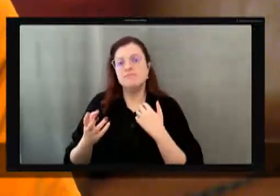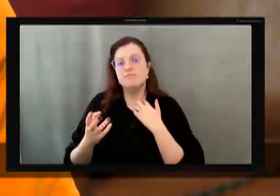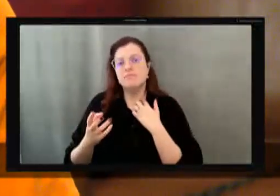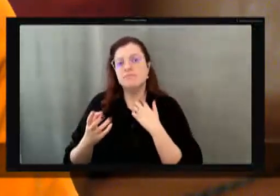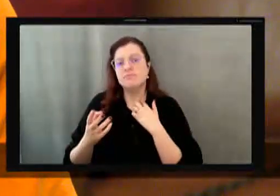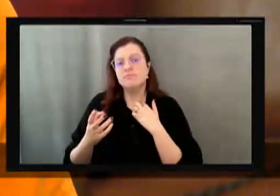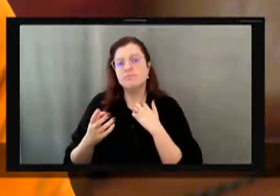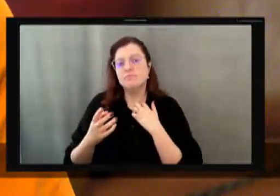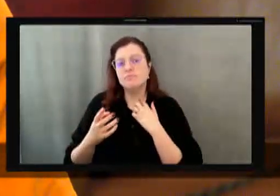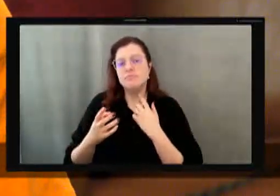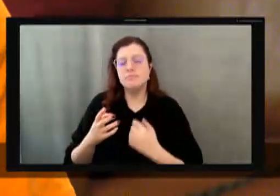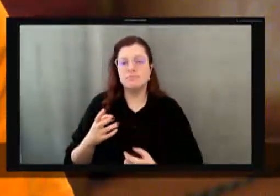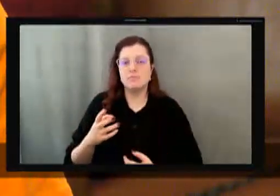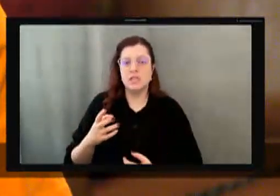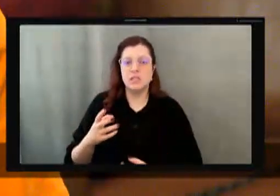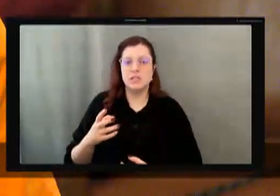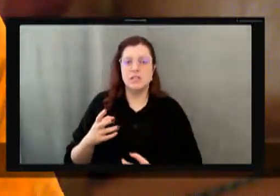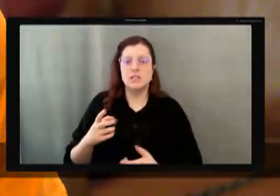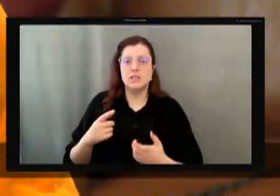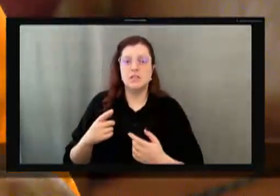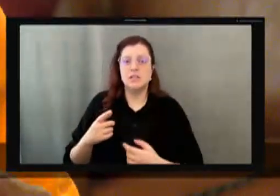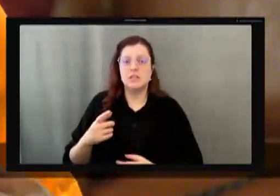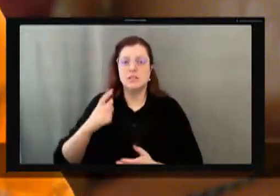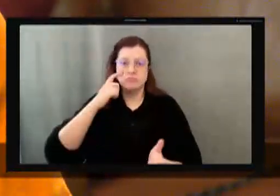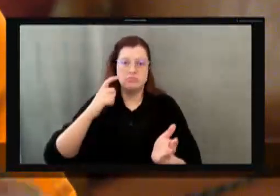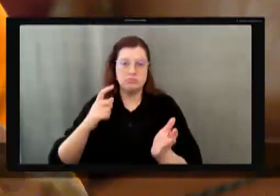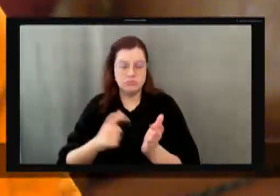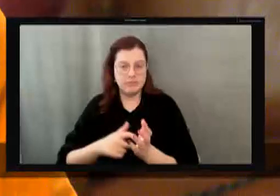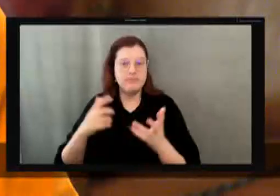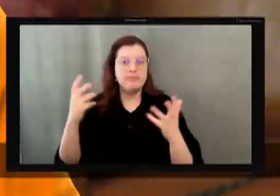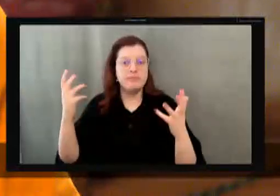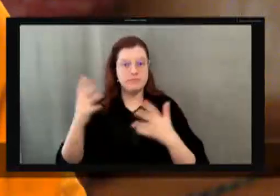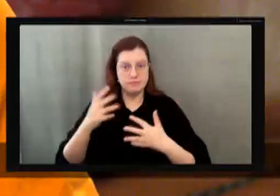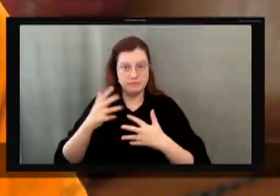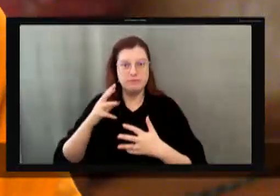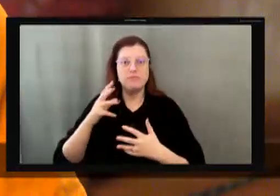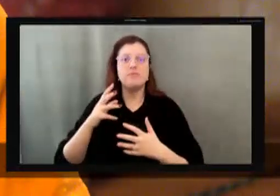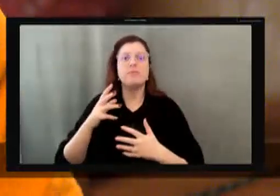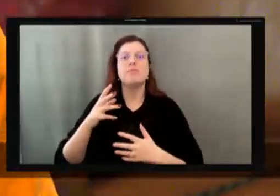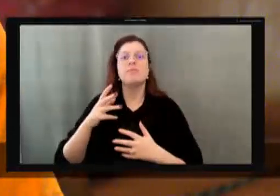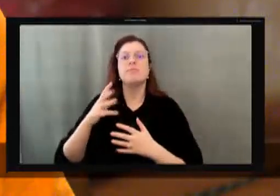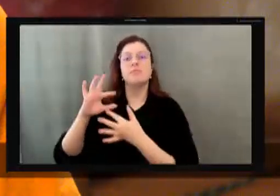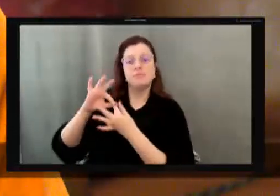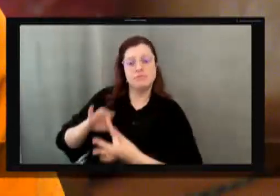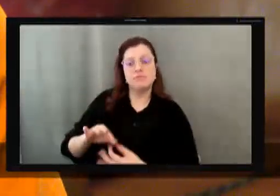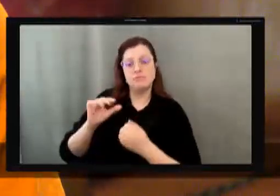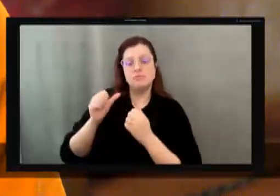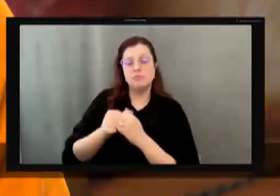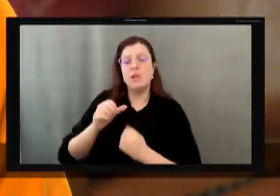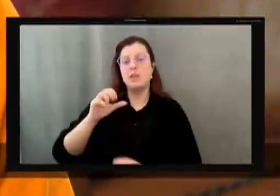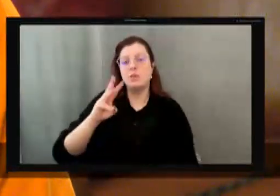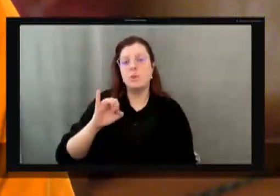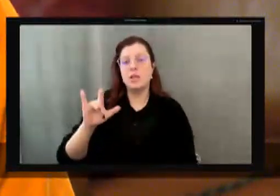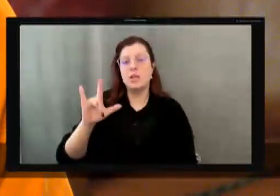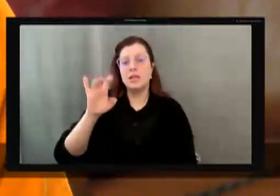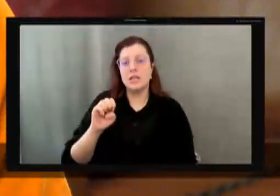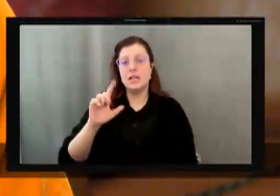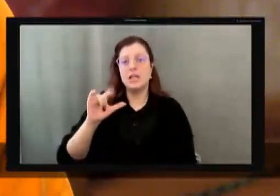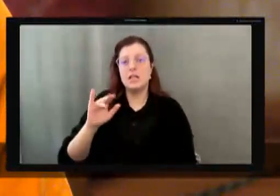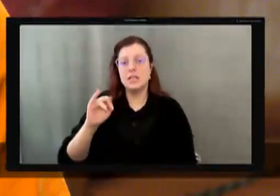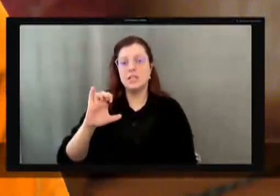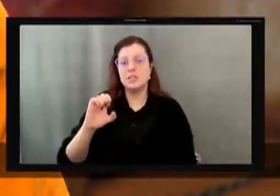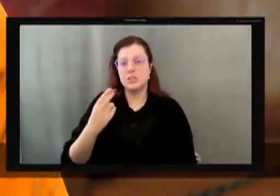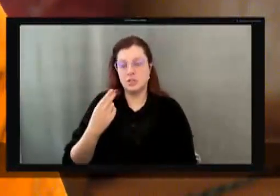the episodes of fear of the Willie Lynch Center. Look, I could go on and on about Willie